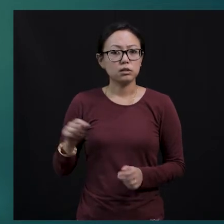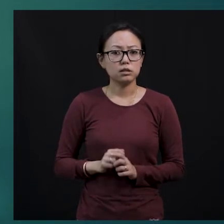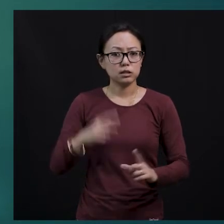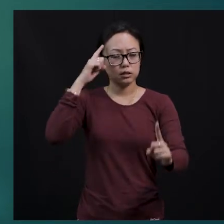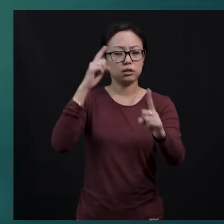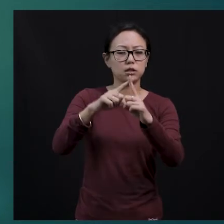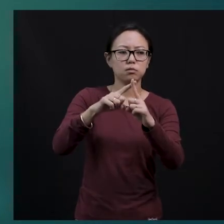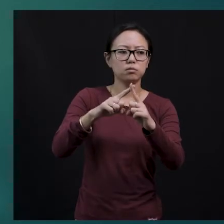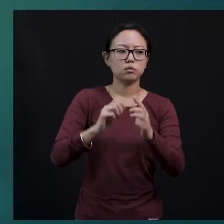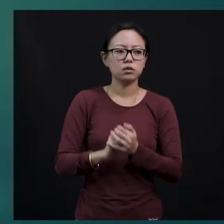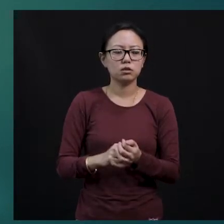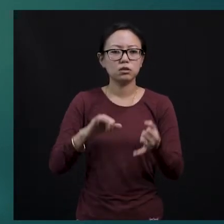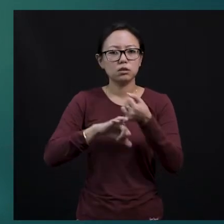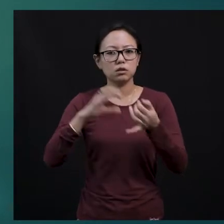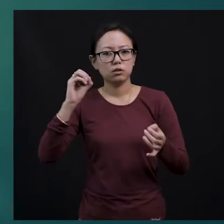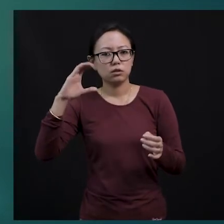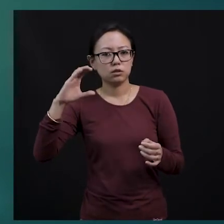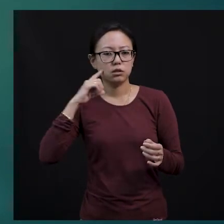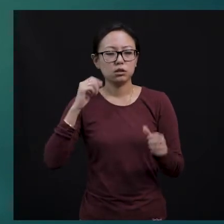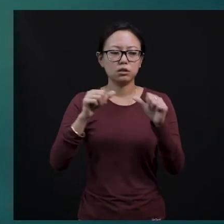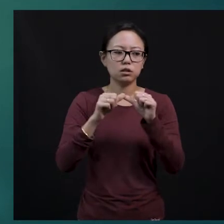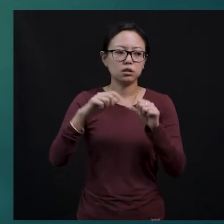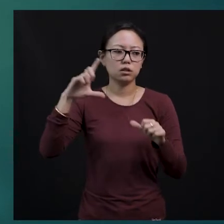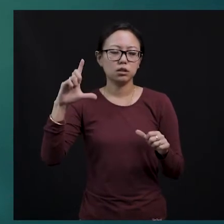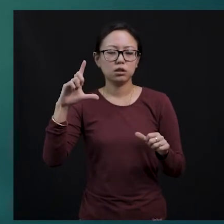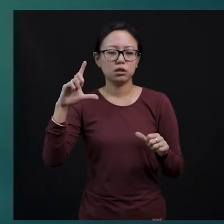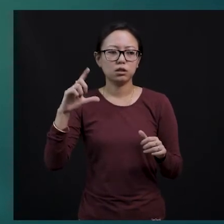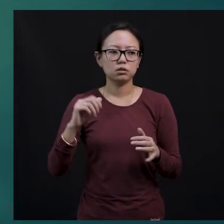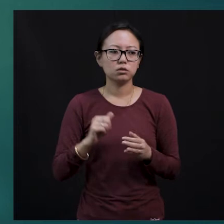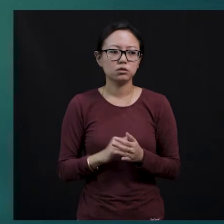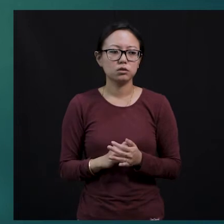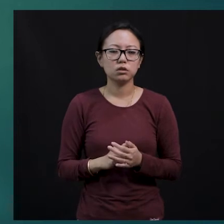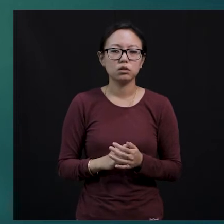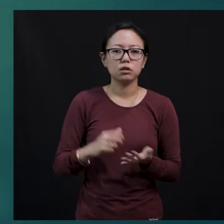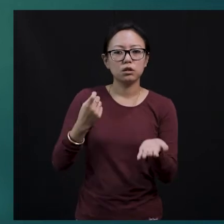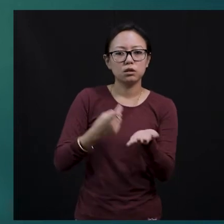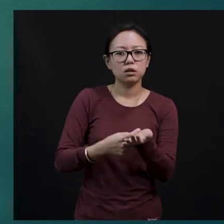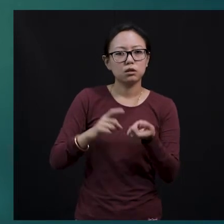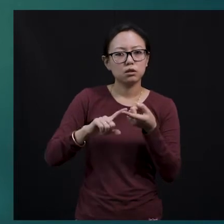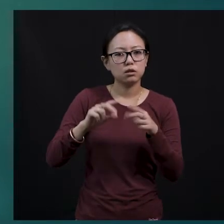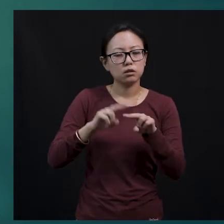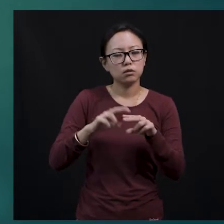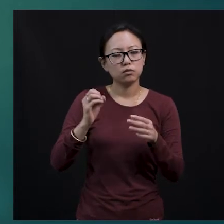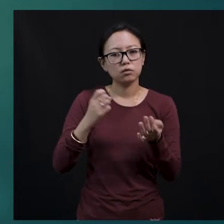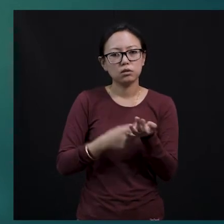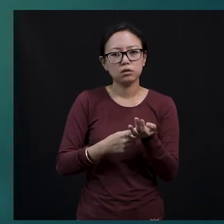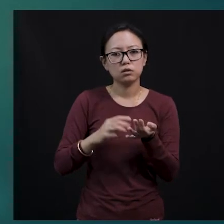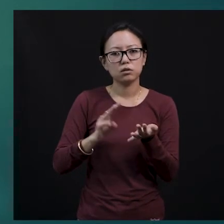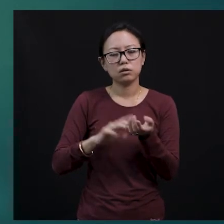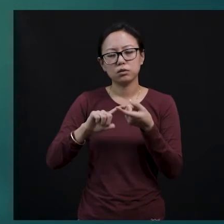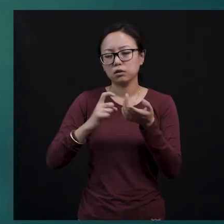So if you go through, if you read through and you understand that most of the social reformers were not fighting